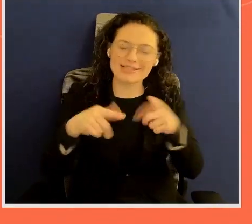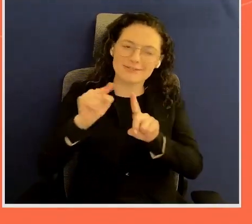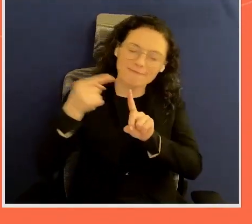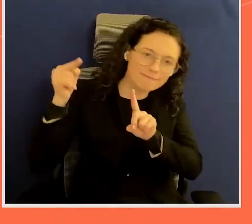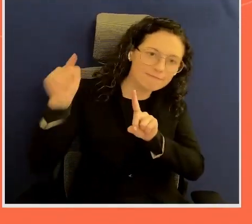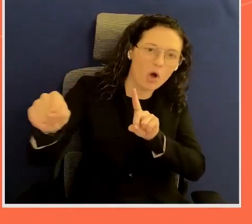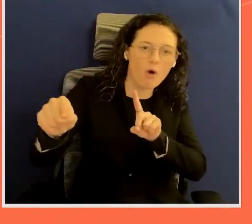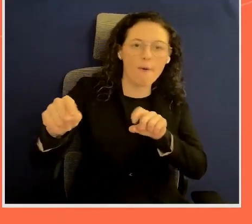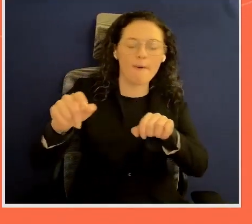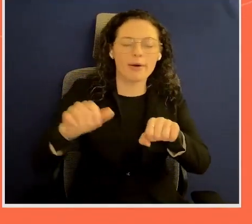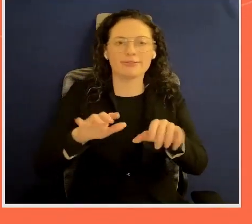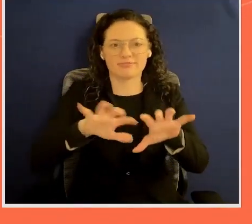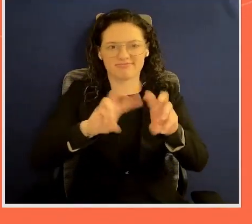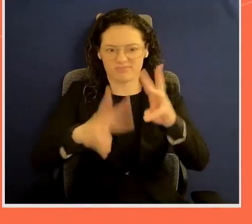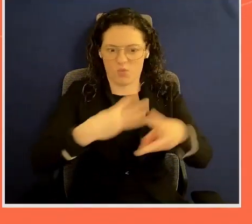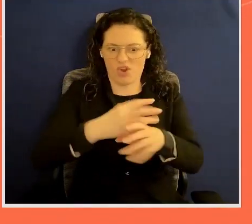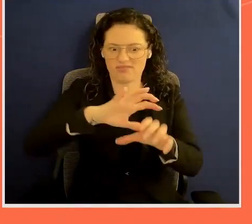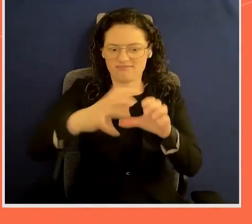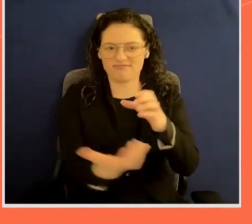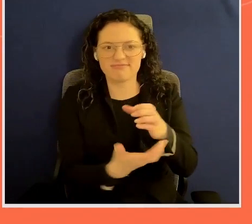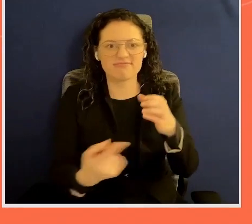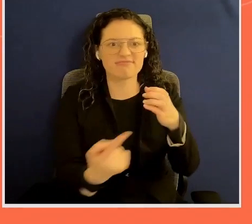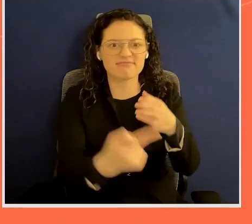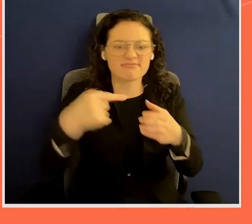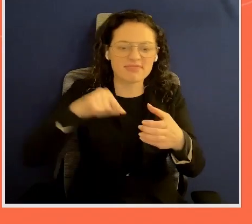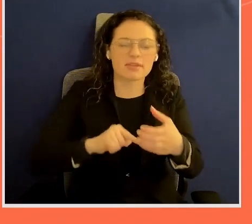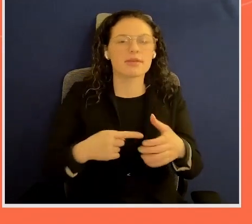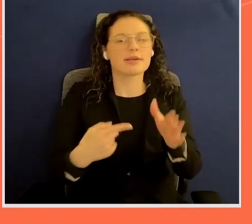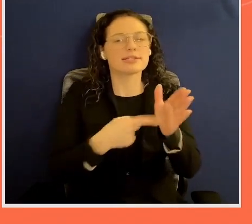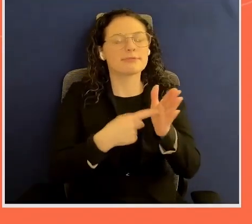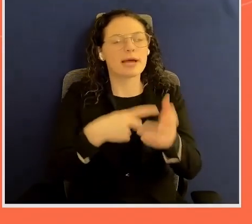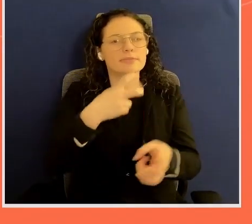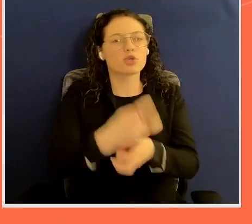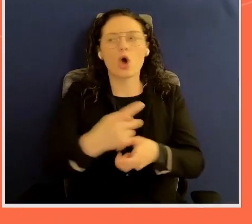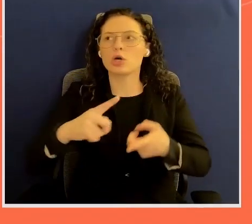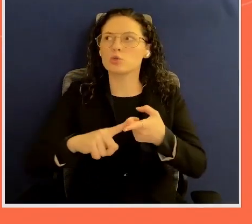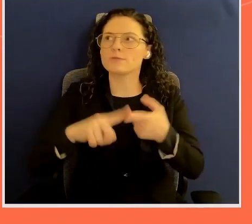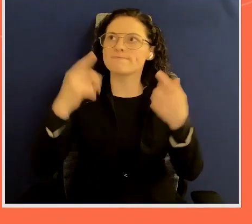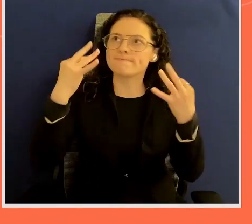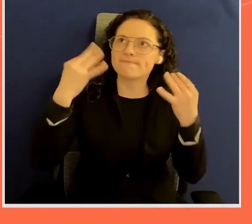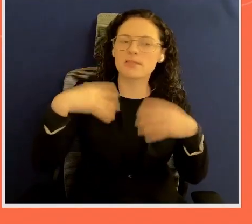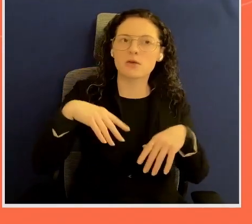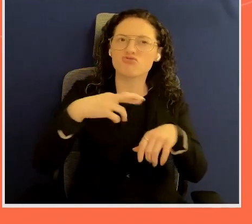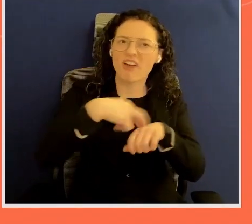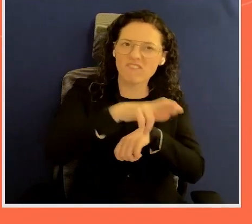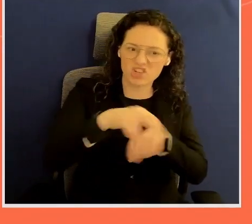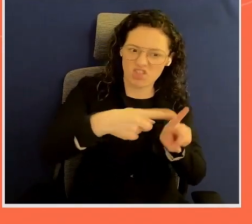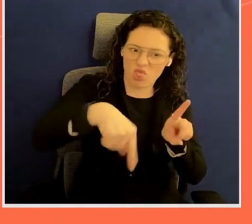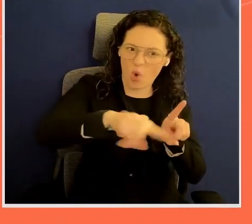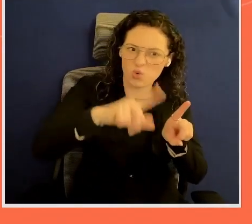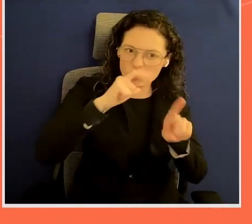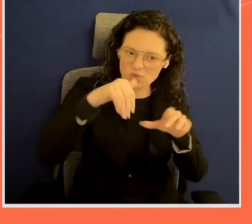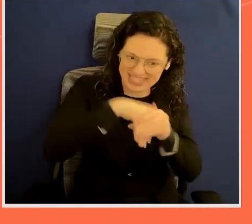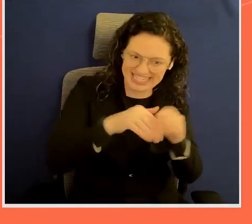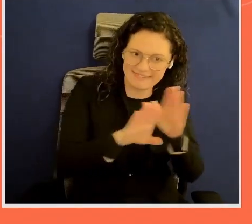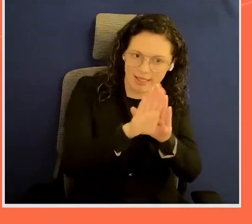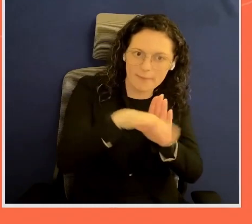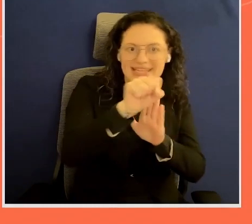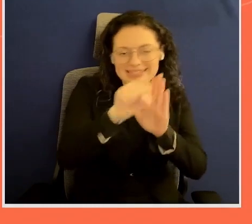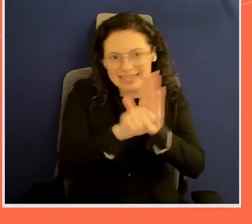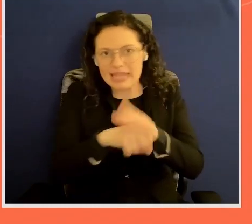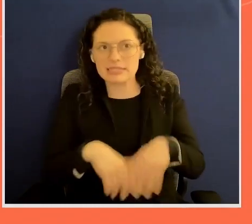at COP26 to finally see the ocean taking a more central role in the climate change